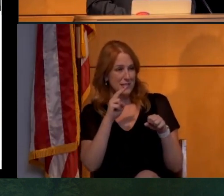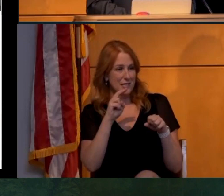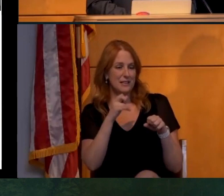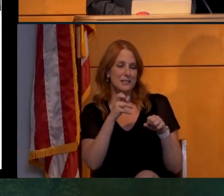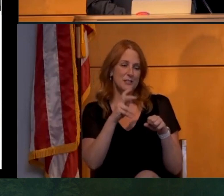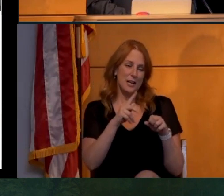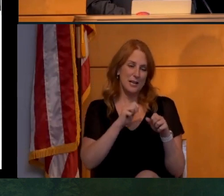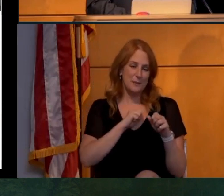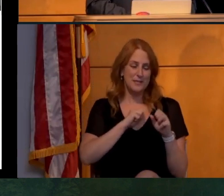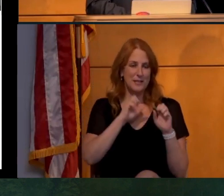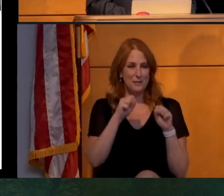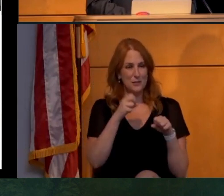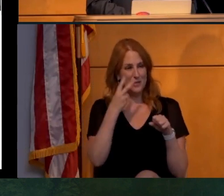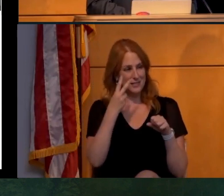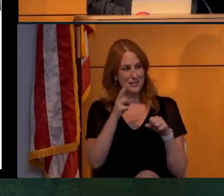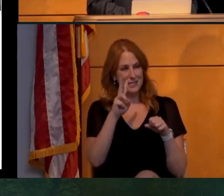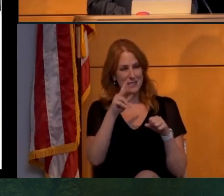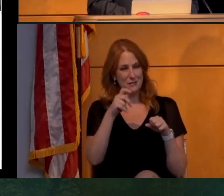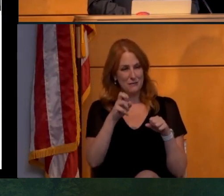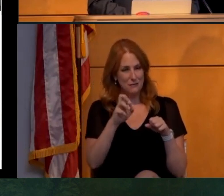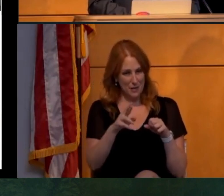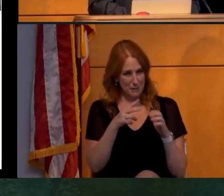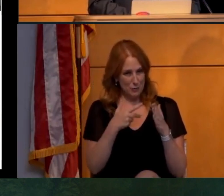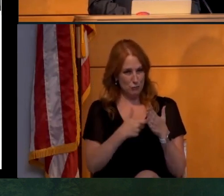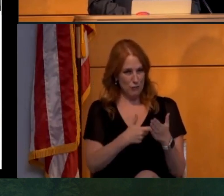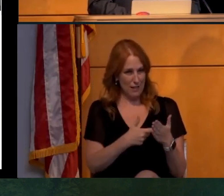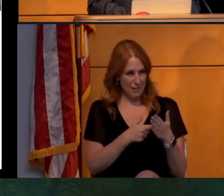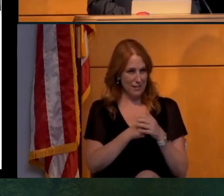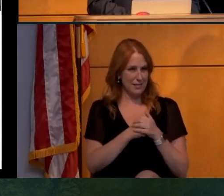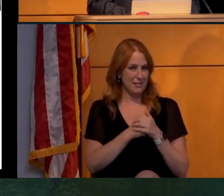you see a Viper drill. So the stuff exists,